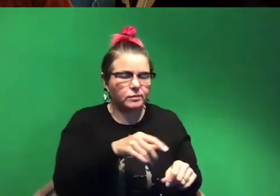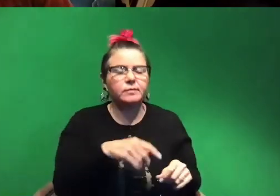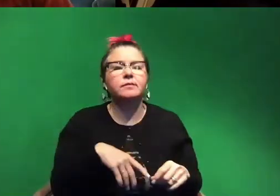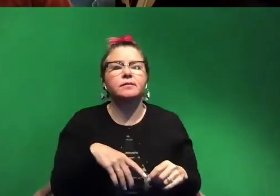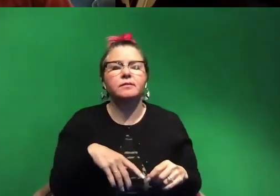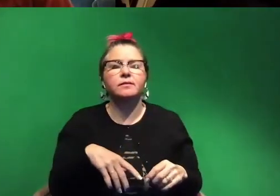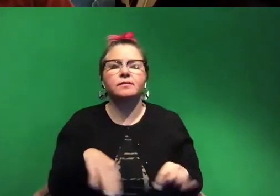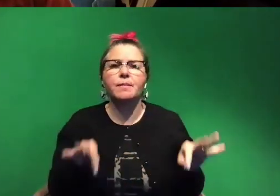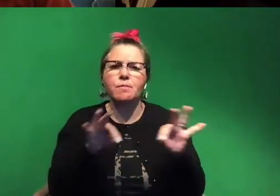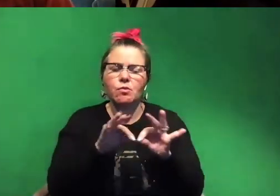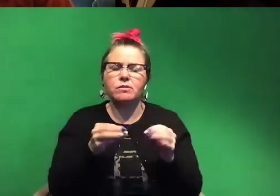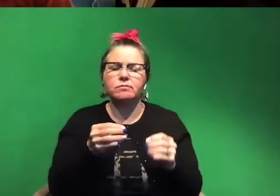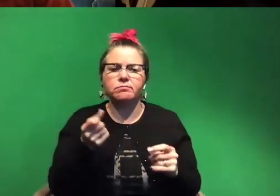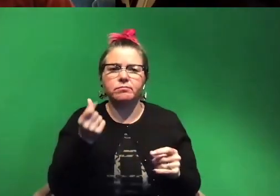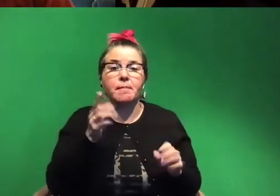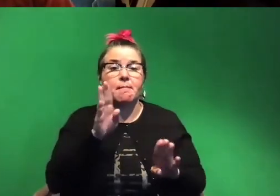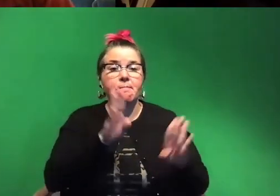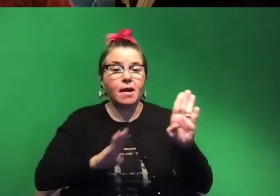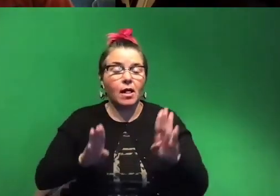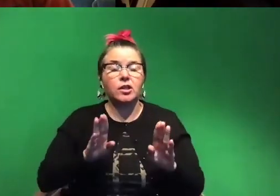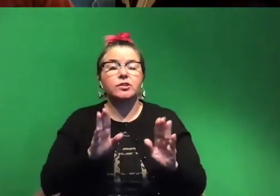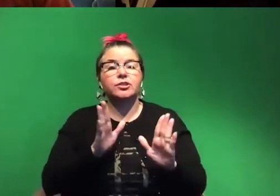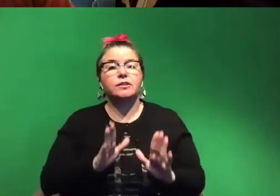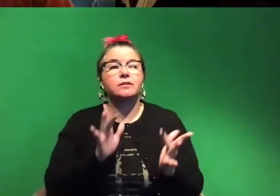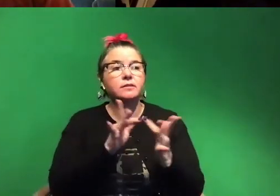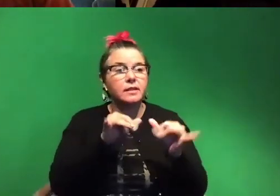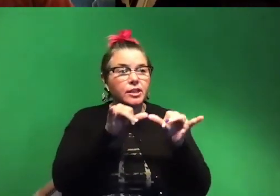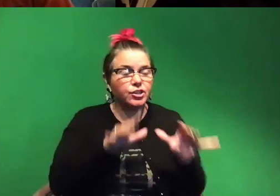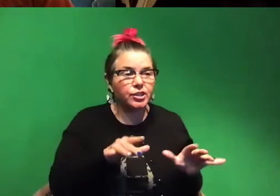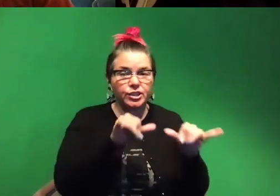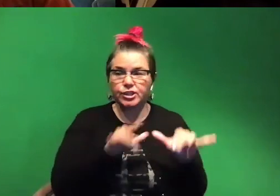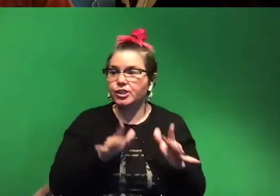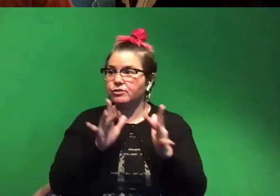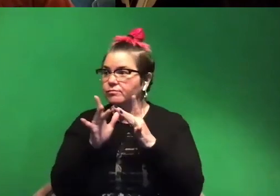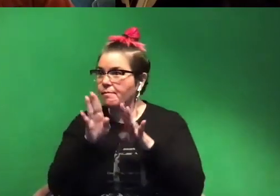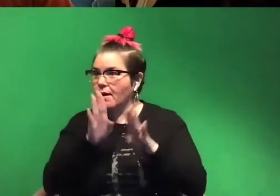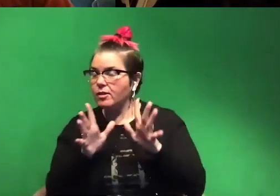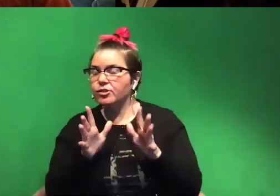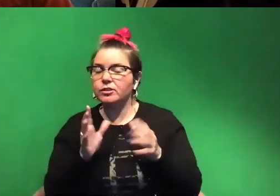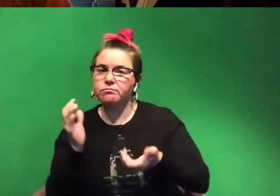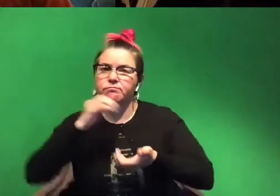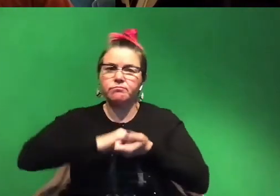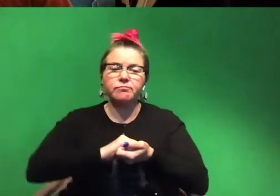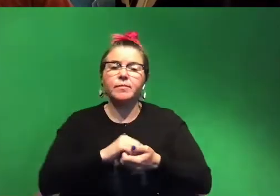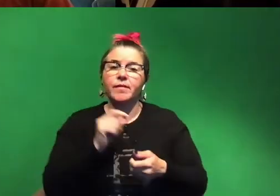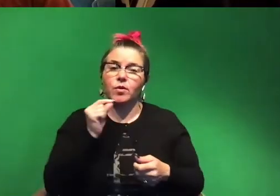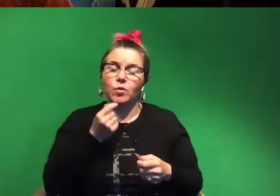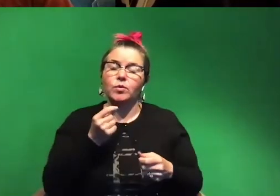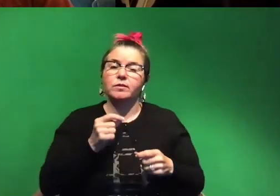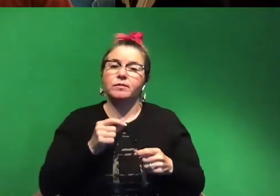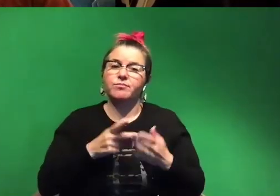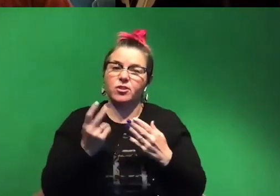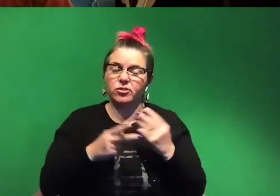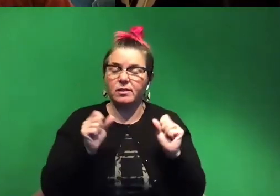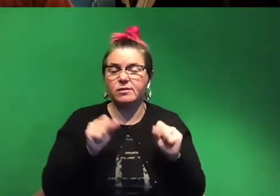would say is biologists reach out to your engineers and engineers reach out to your biologists. There's probably some really cool collaborations that you